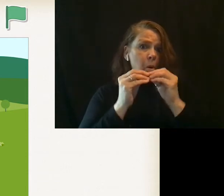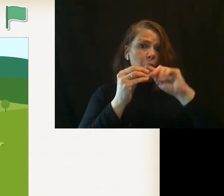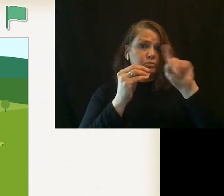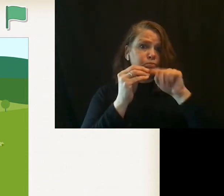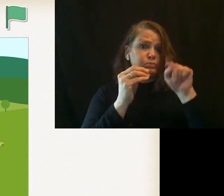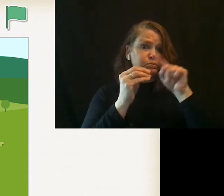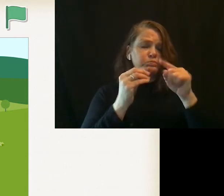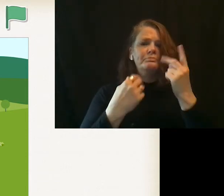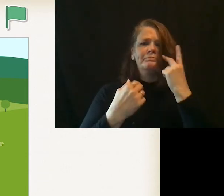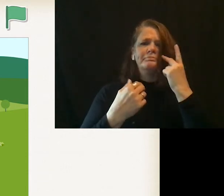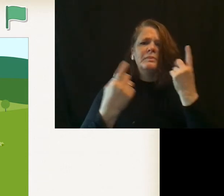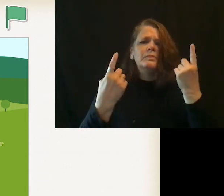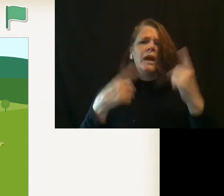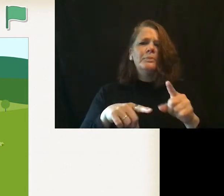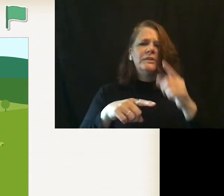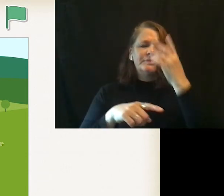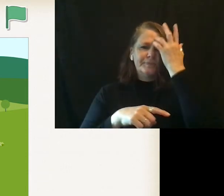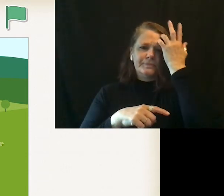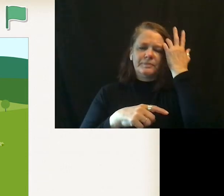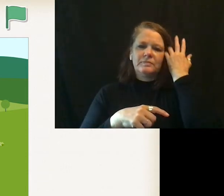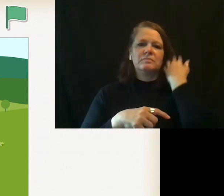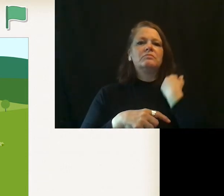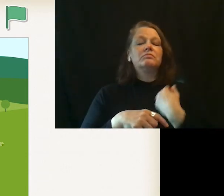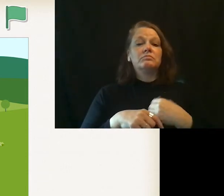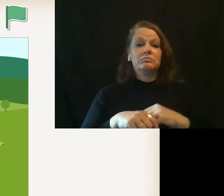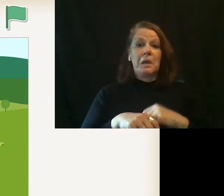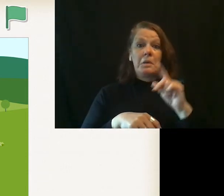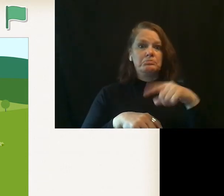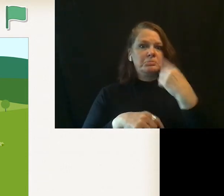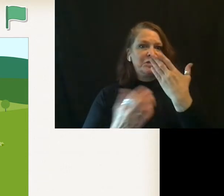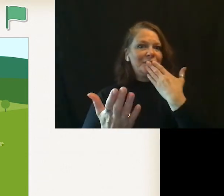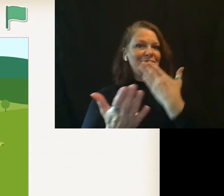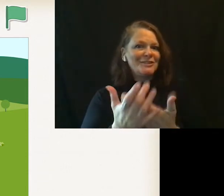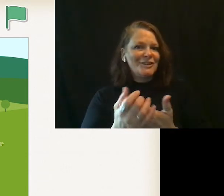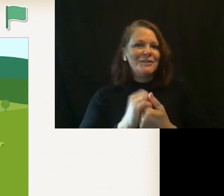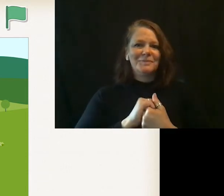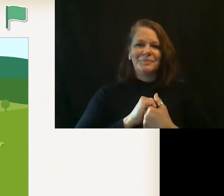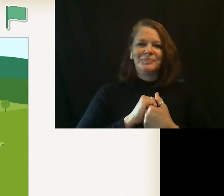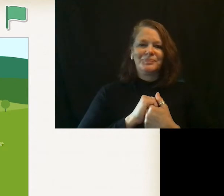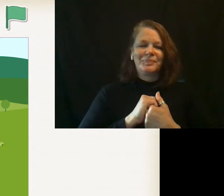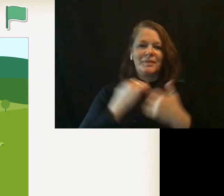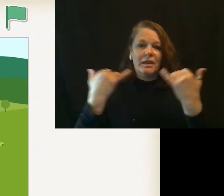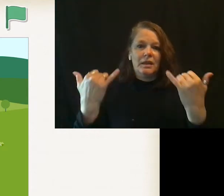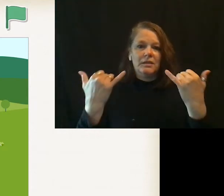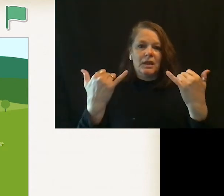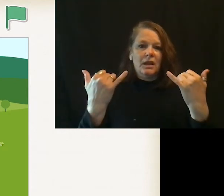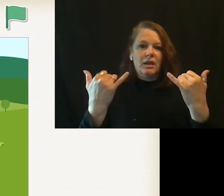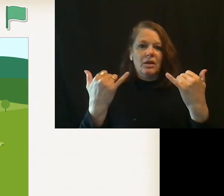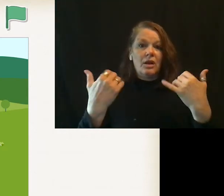flag and have him move a certain amount. Let's have him move 10.